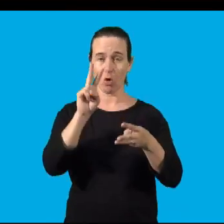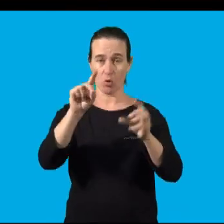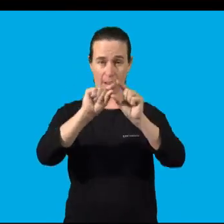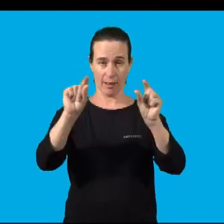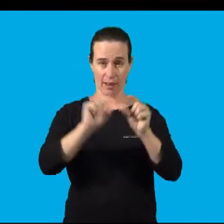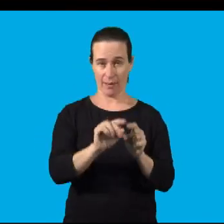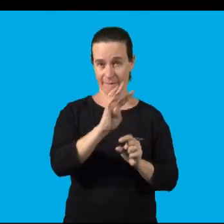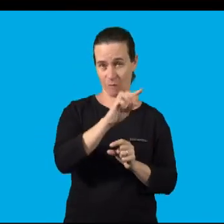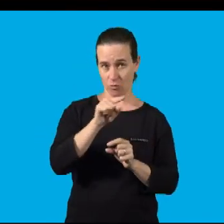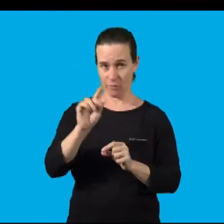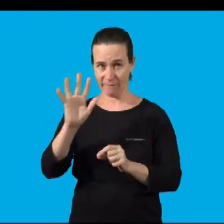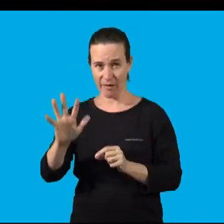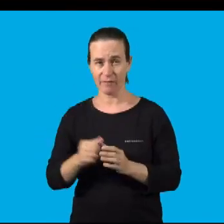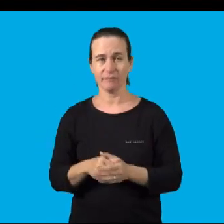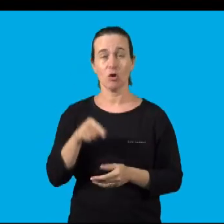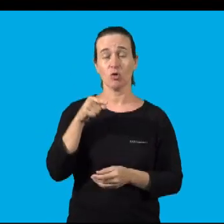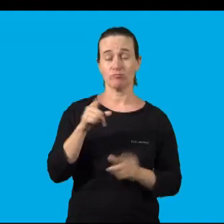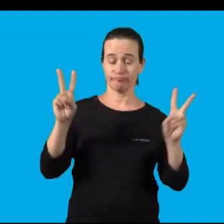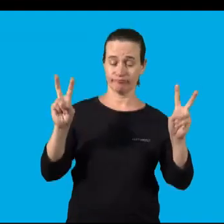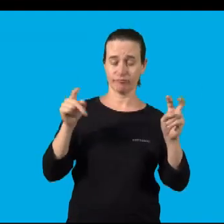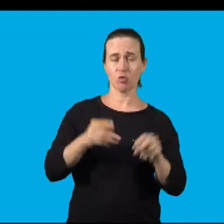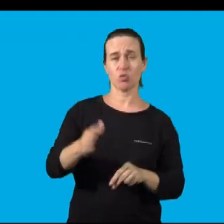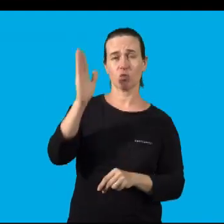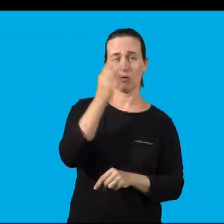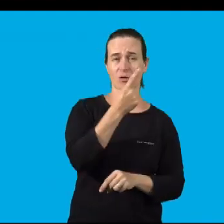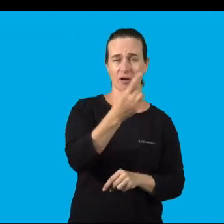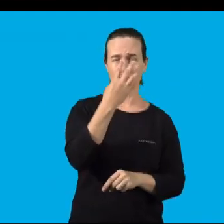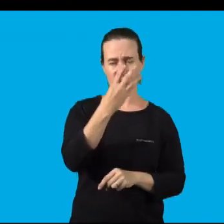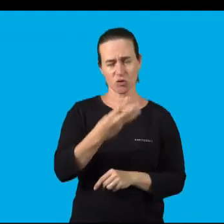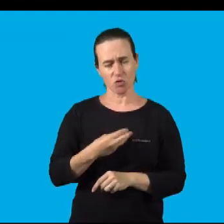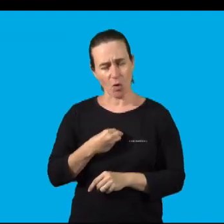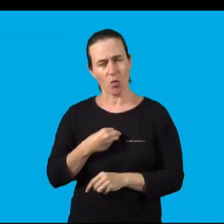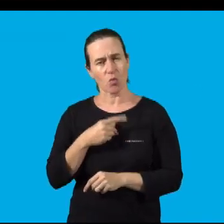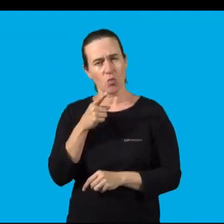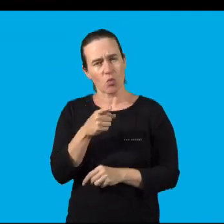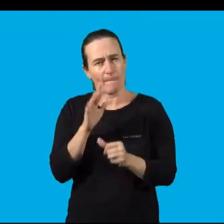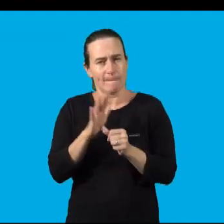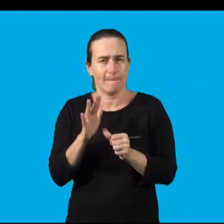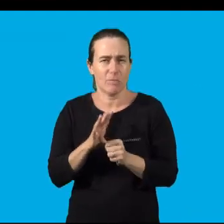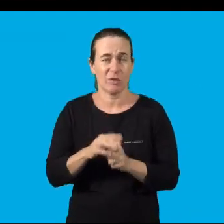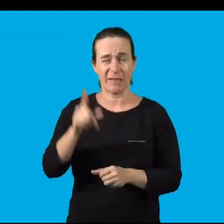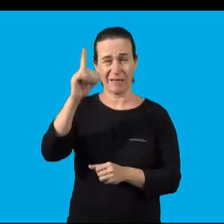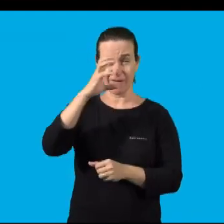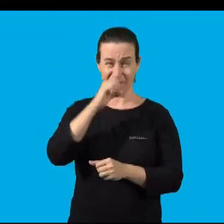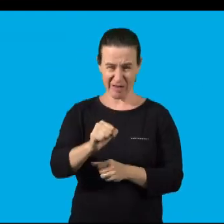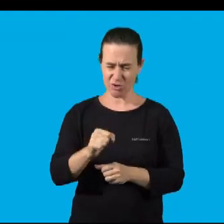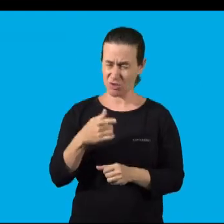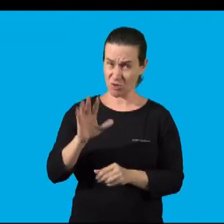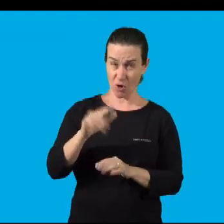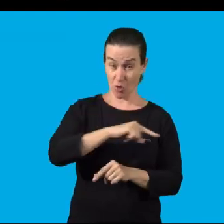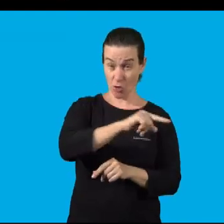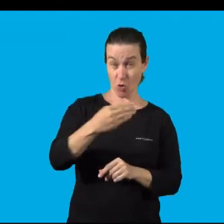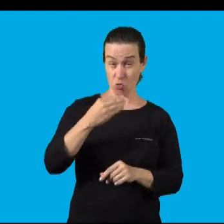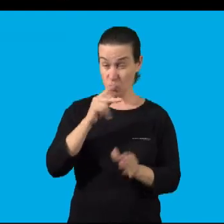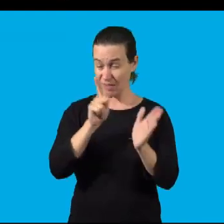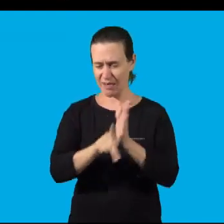15.3. Refer to lines 4 to 5. To God, every soul is precious, and his vengeance is terrible on them